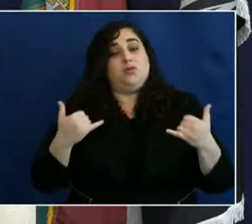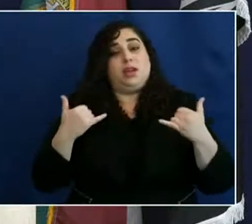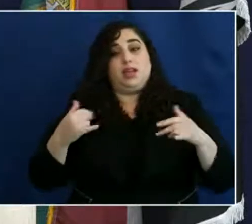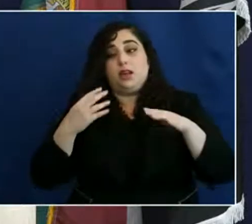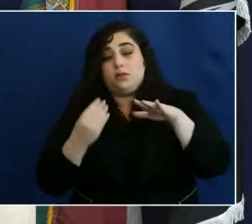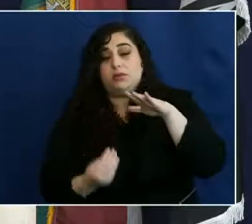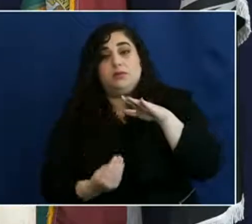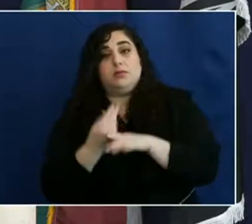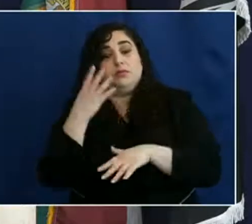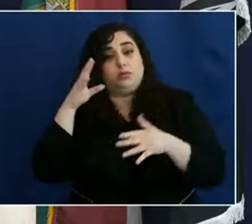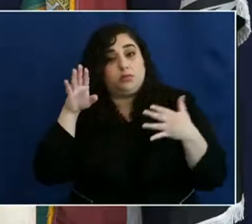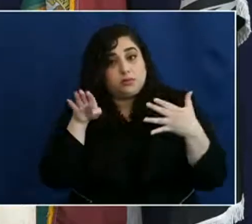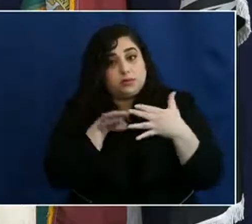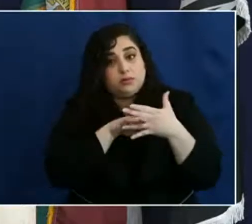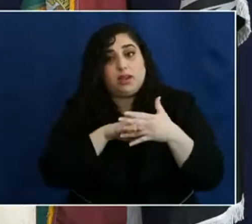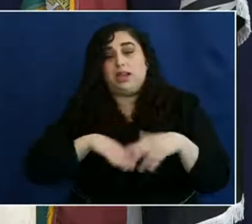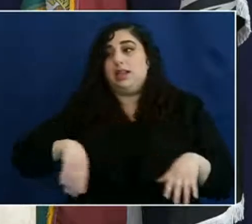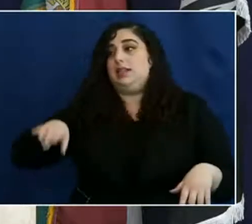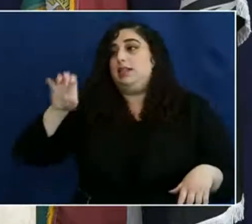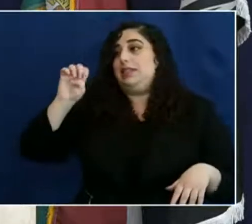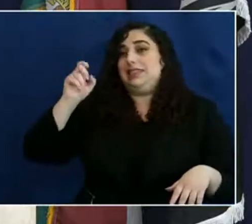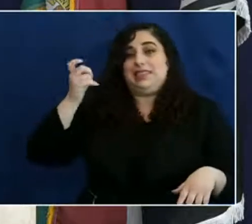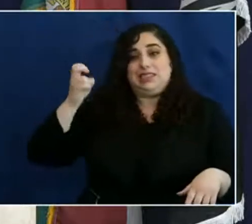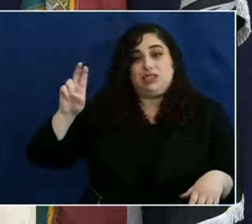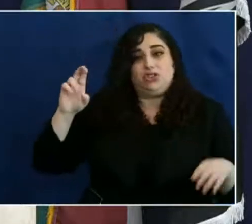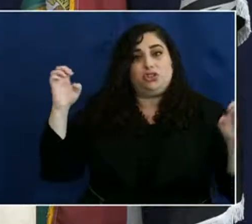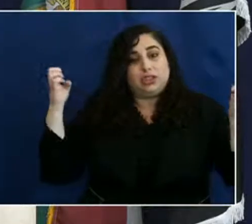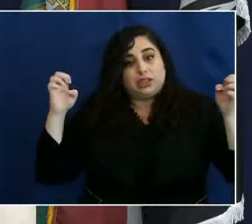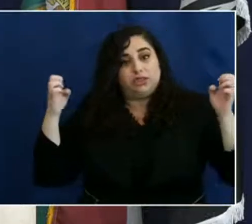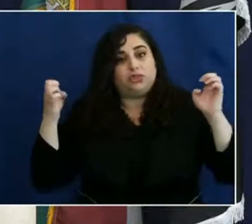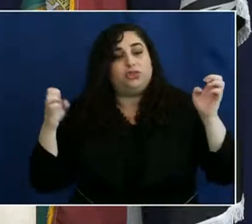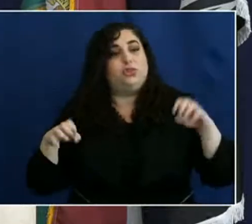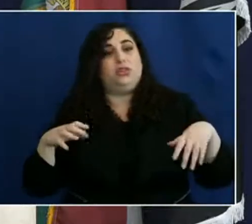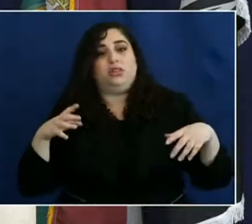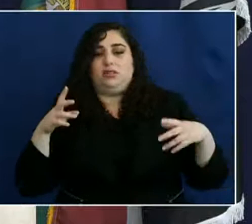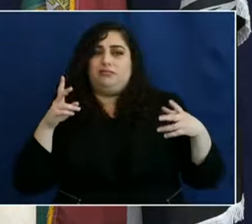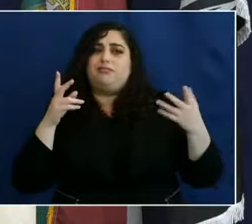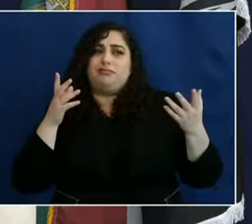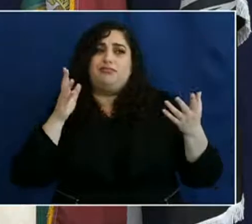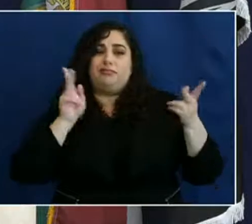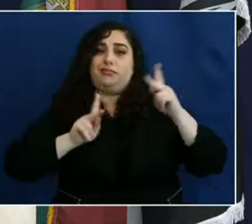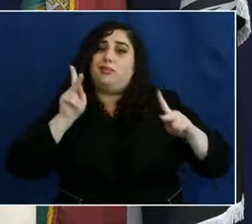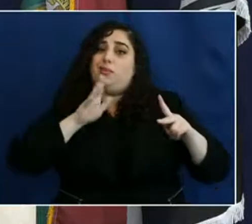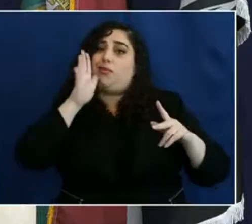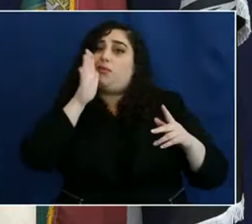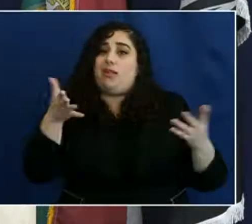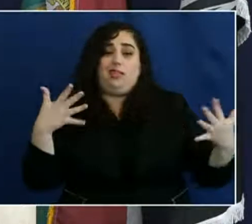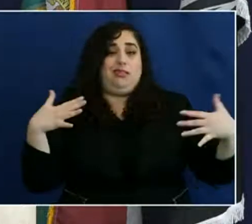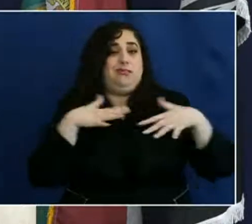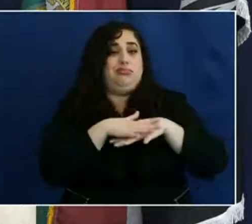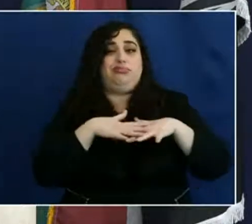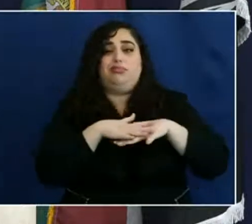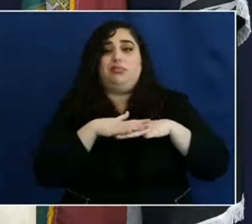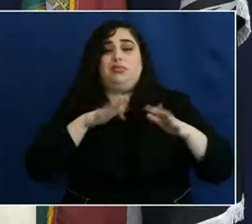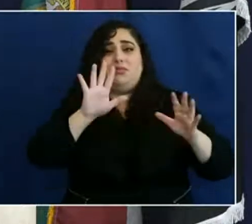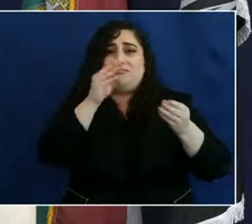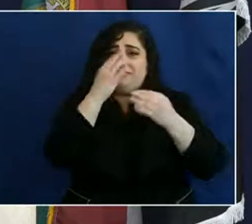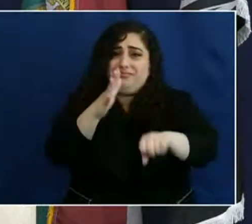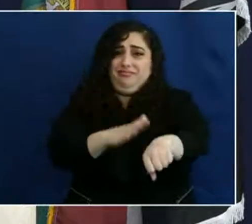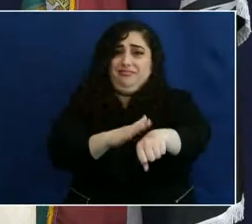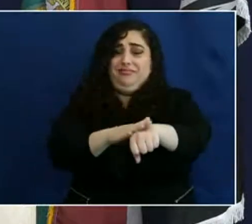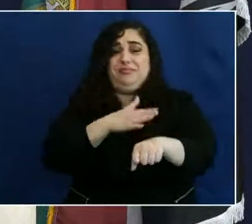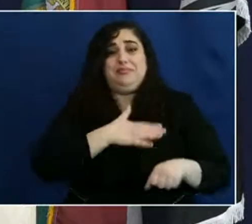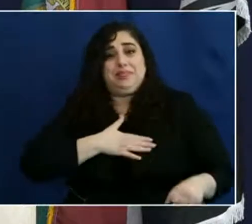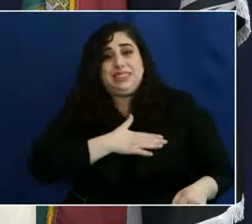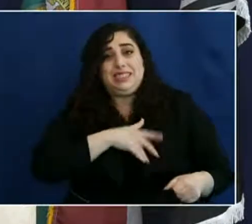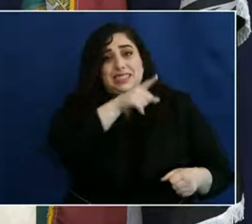into Easter, a time when a lot of families congregate together and gather. And so we continue again to urge people, please be cautious. There is